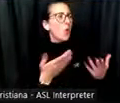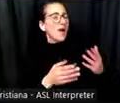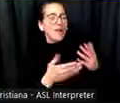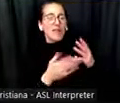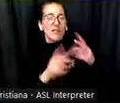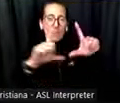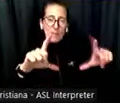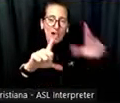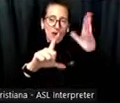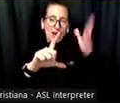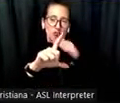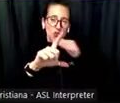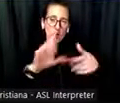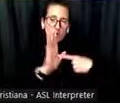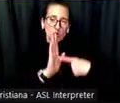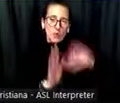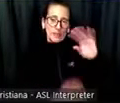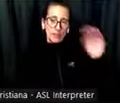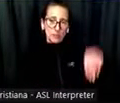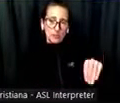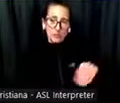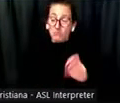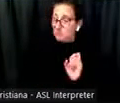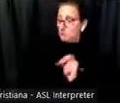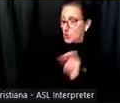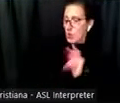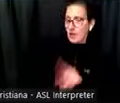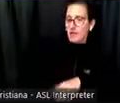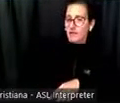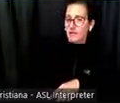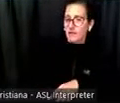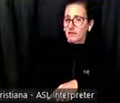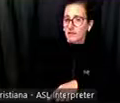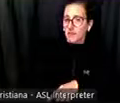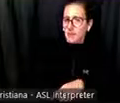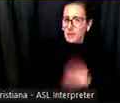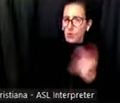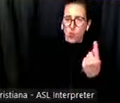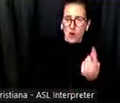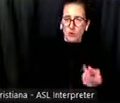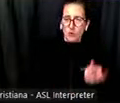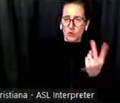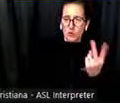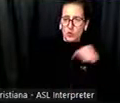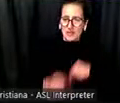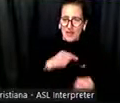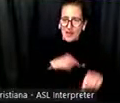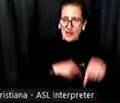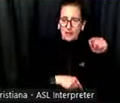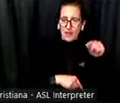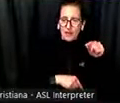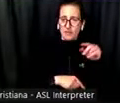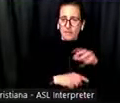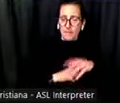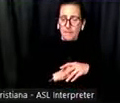with the percentages. Okay, yes. That's should just be 1 or 2 slides back of the total planned